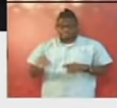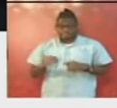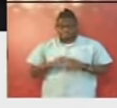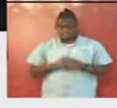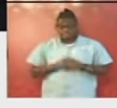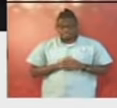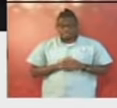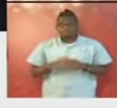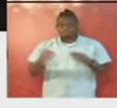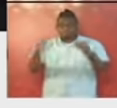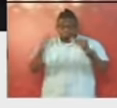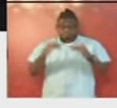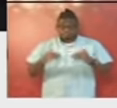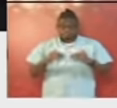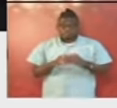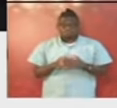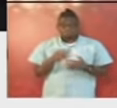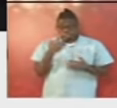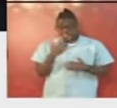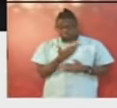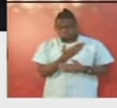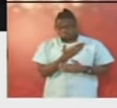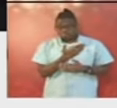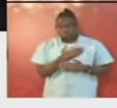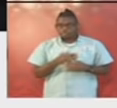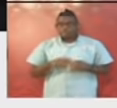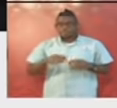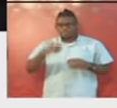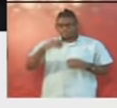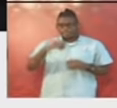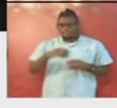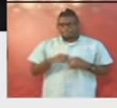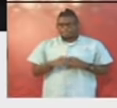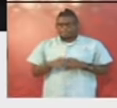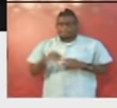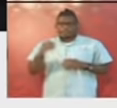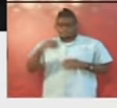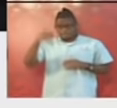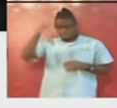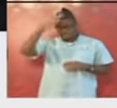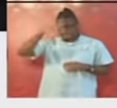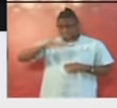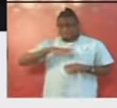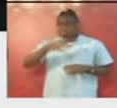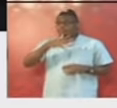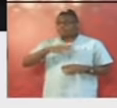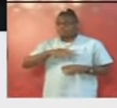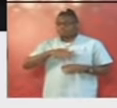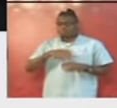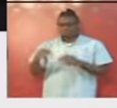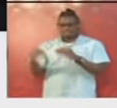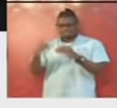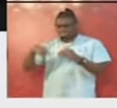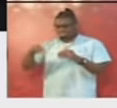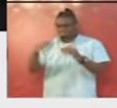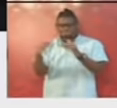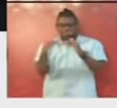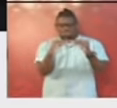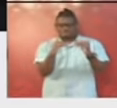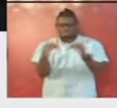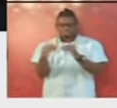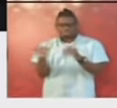Just briefly again. It's very even now in terms of the distribution male to female, at least at the county